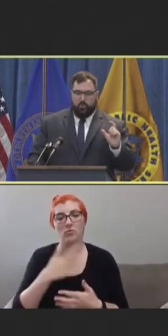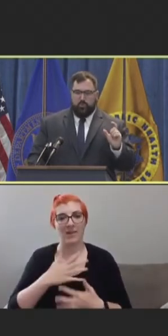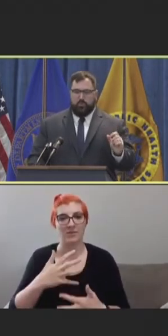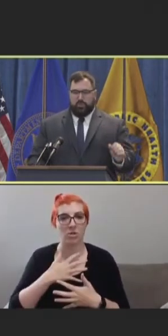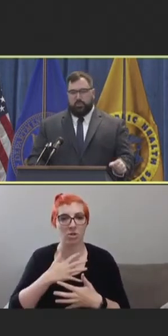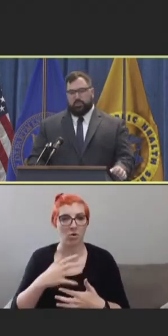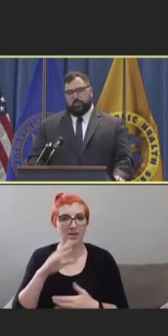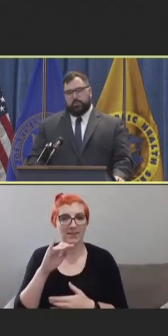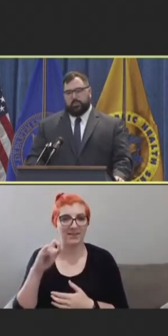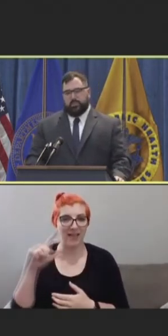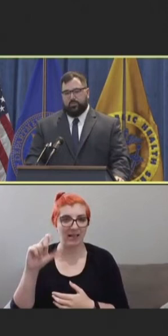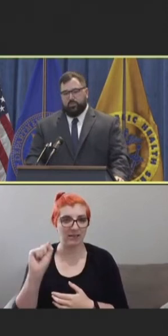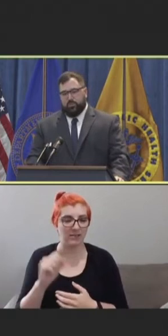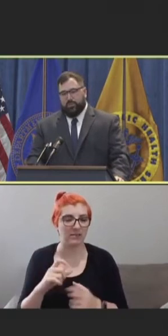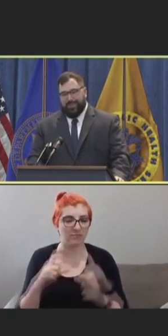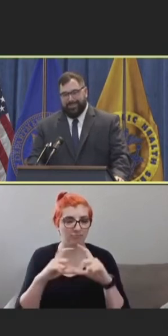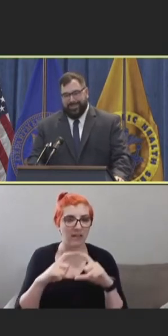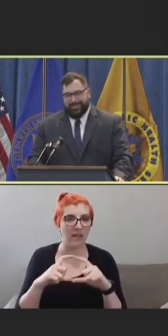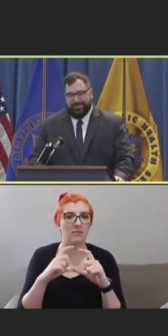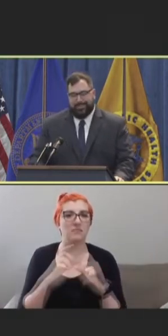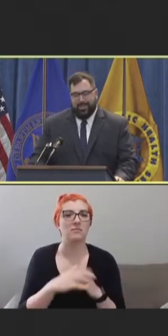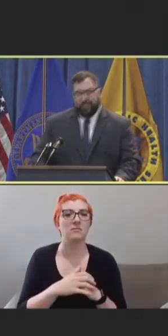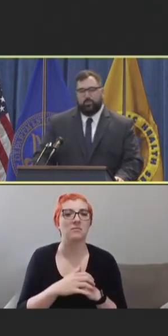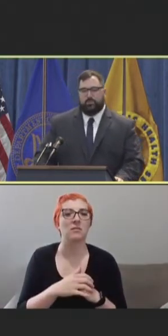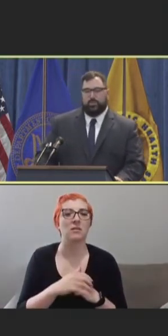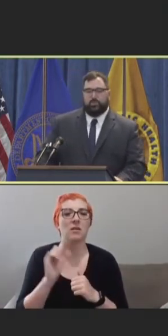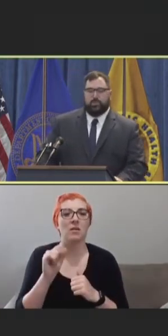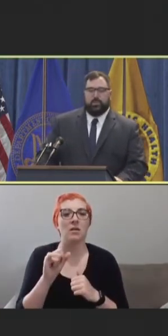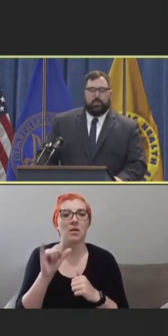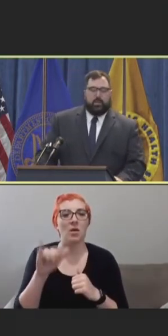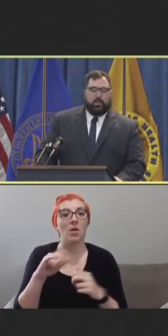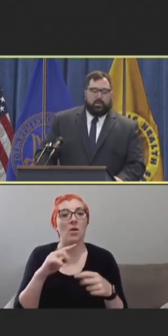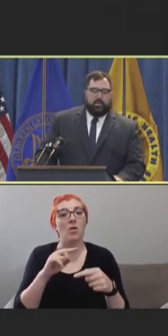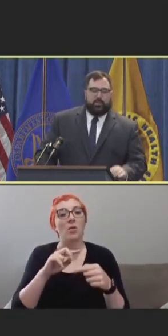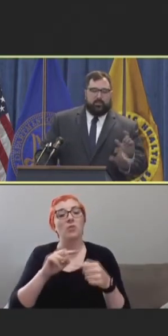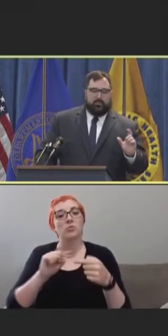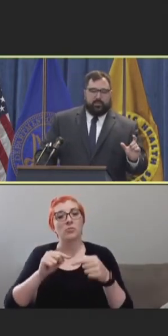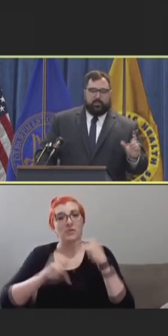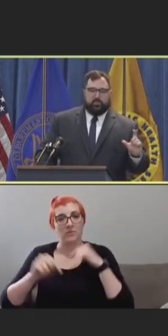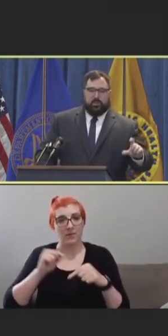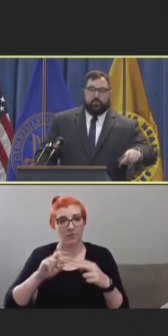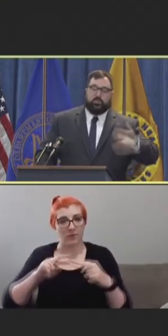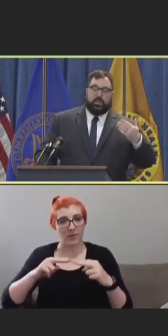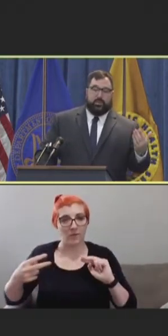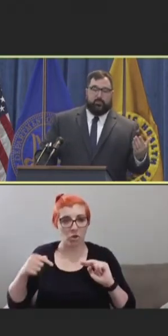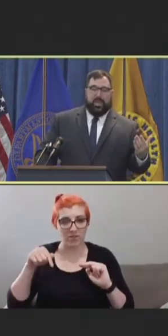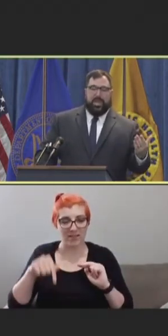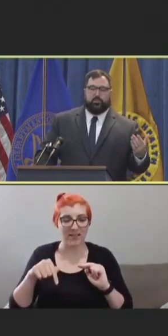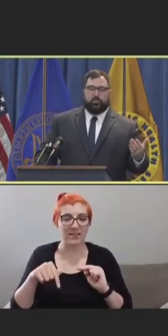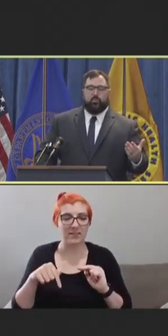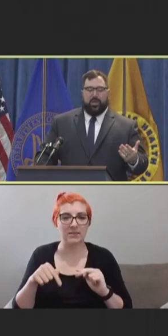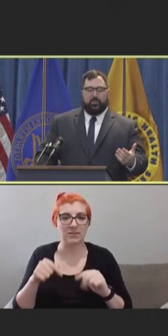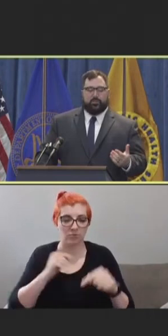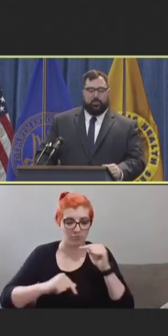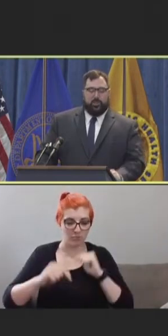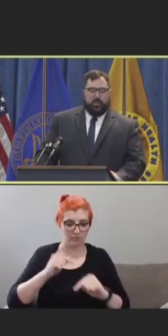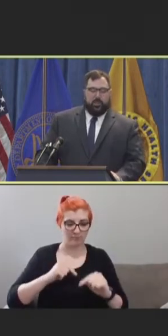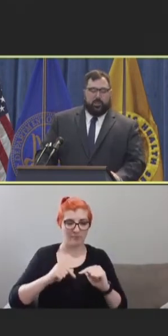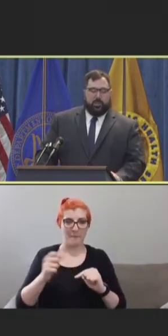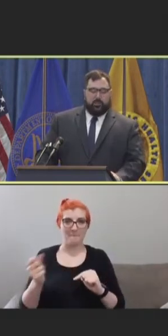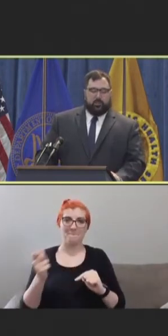this one mutation, this M2S86A mutation in the vaccine strain, and mutated it back to the wild